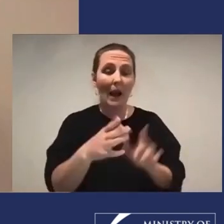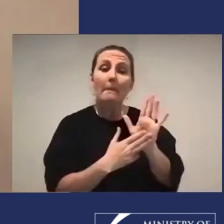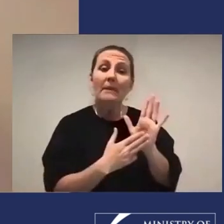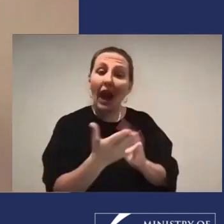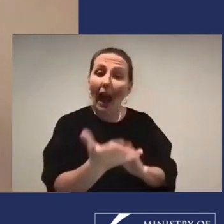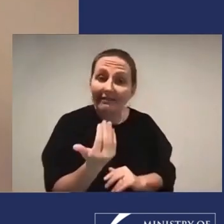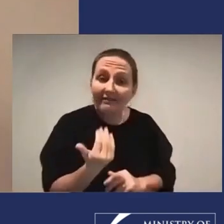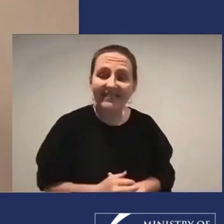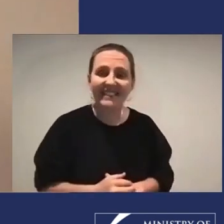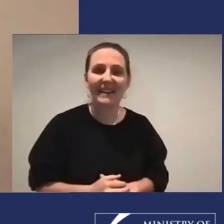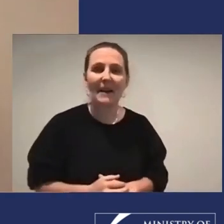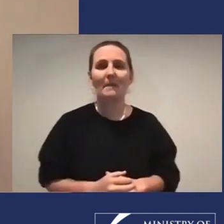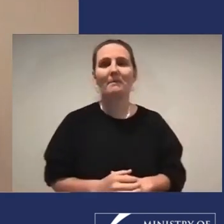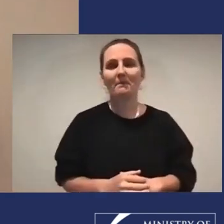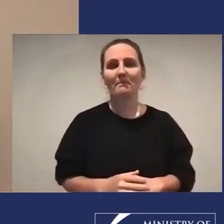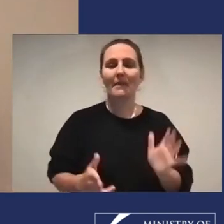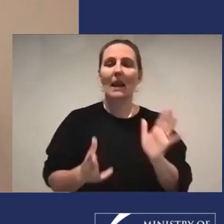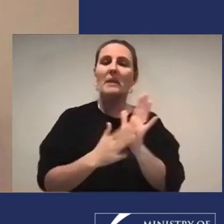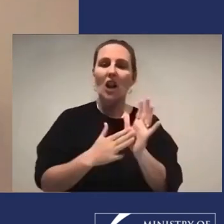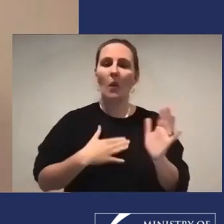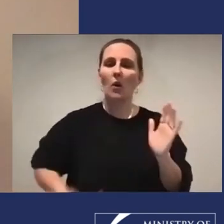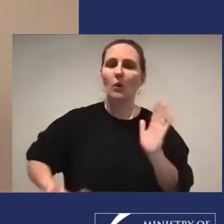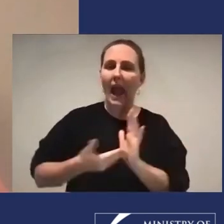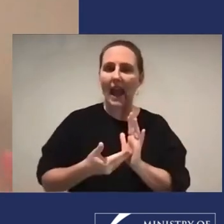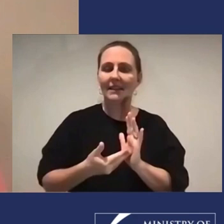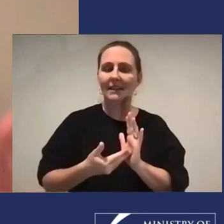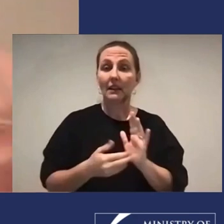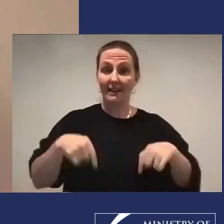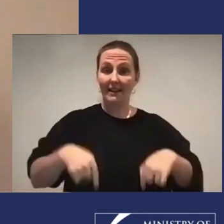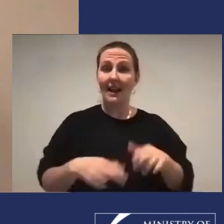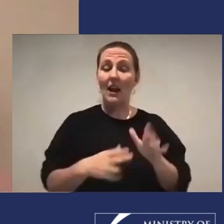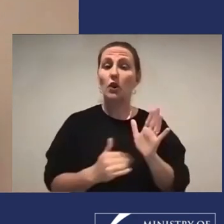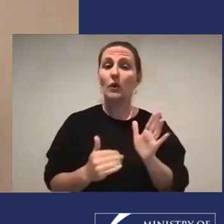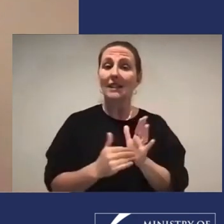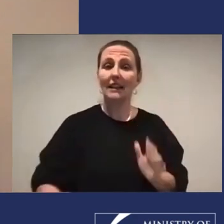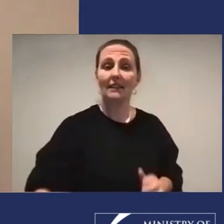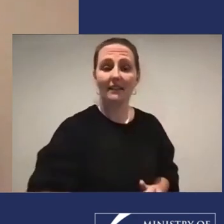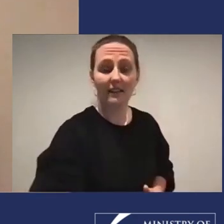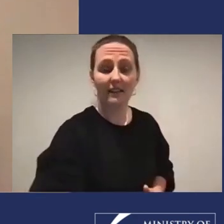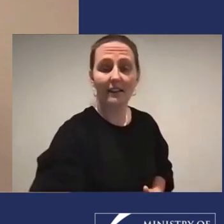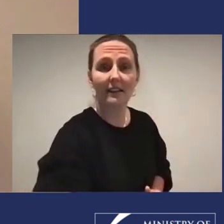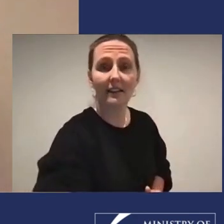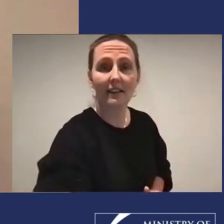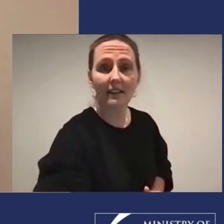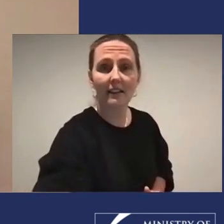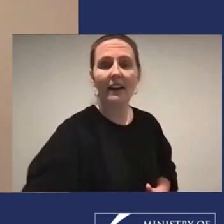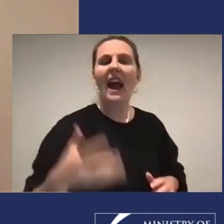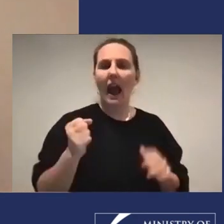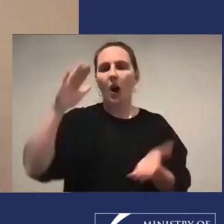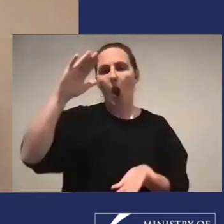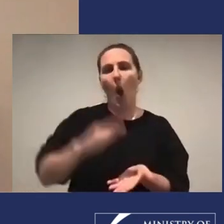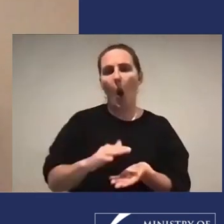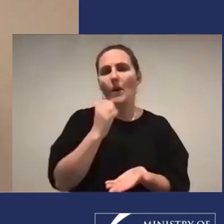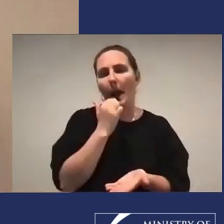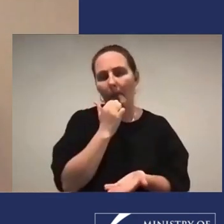I was just going to add that in New Zealand, we have such small numbers, thankfully, as we've had throughout